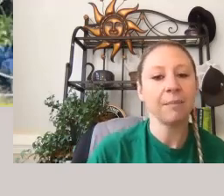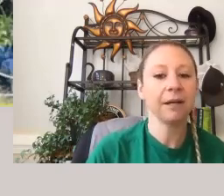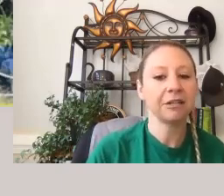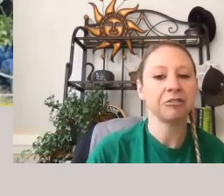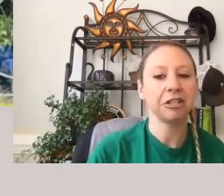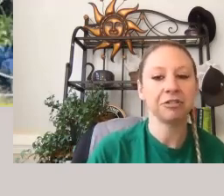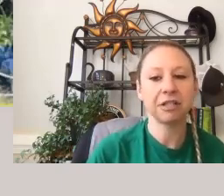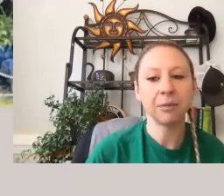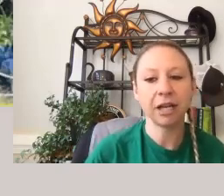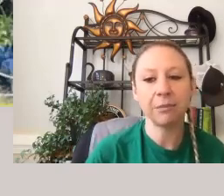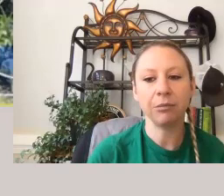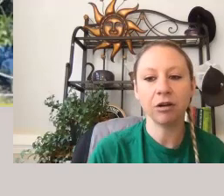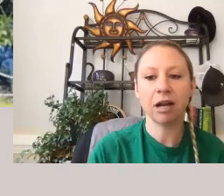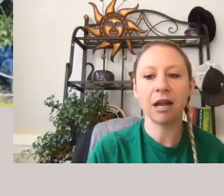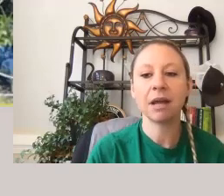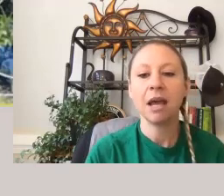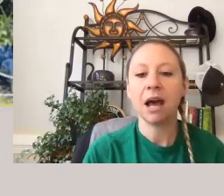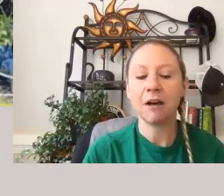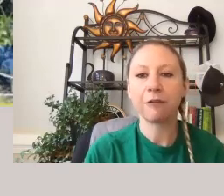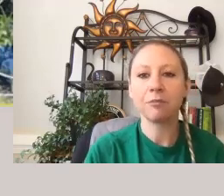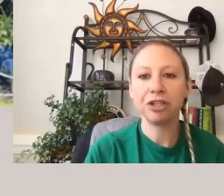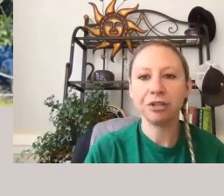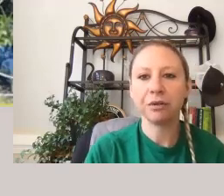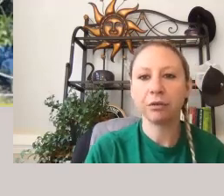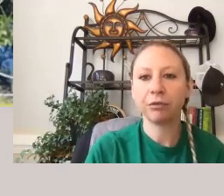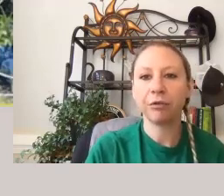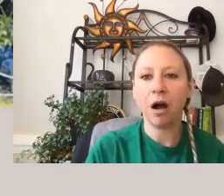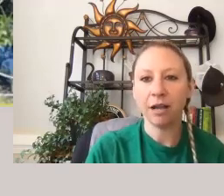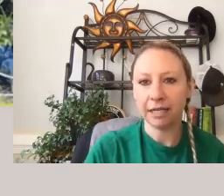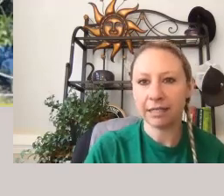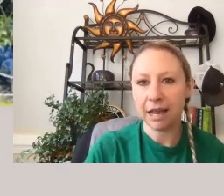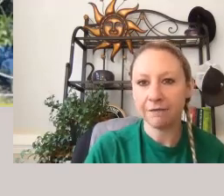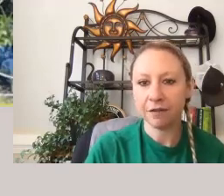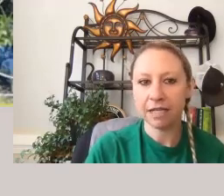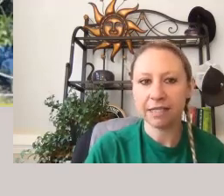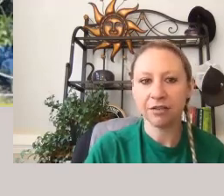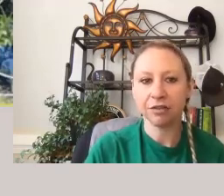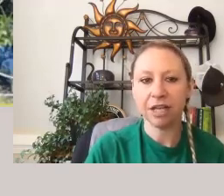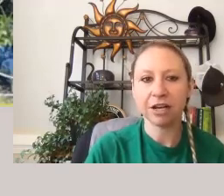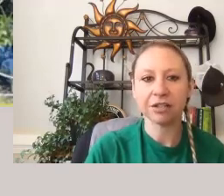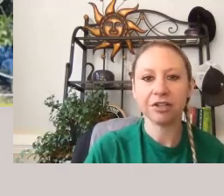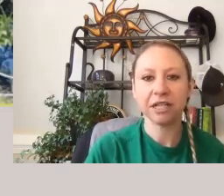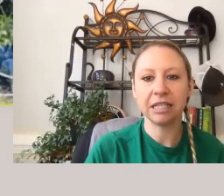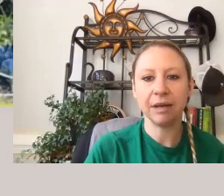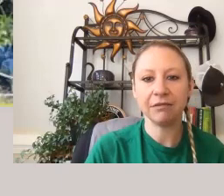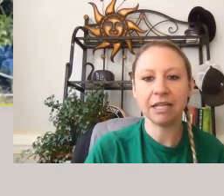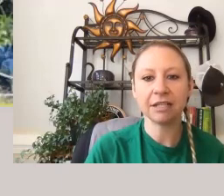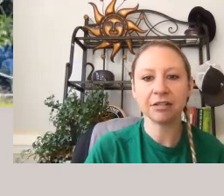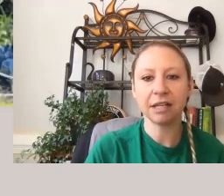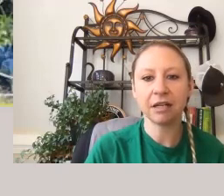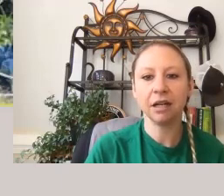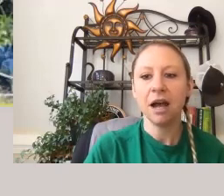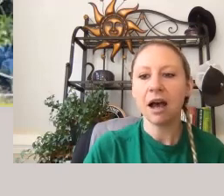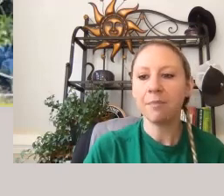as operate a traditional summer camping program from June through August every single year. So you can see we have the